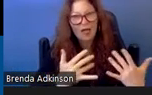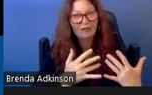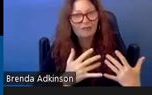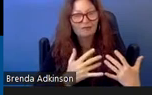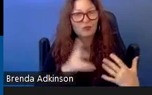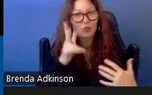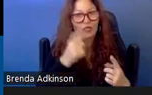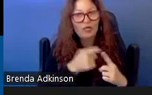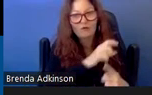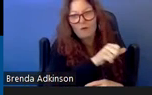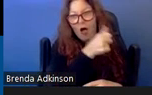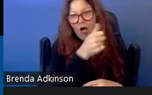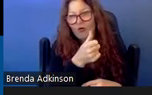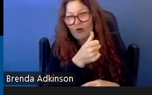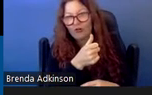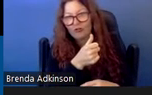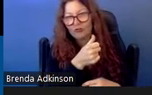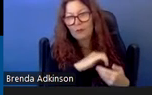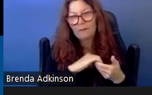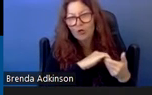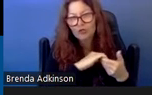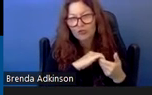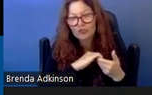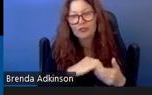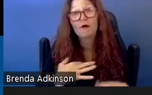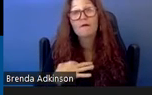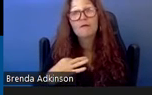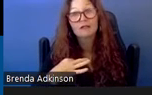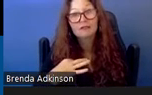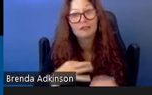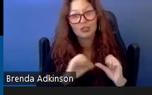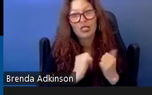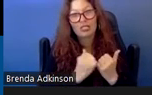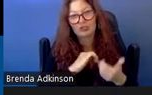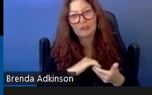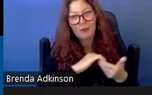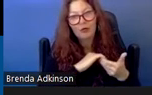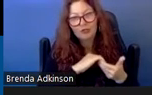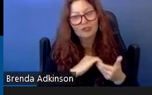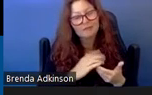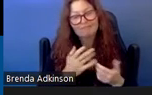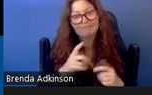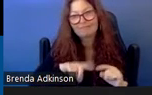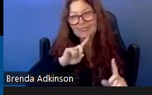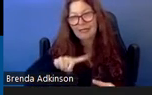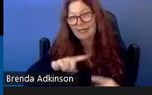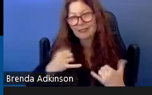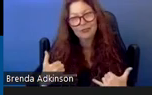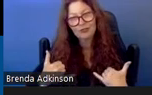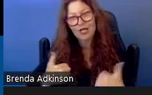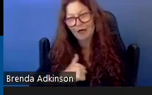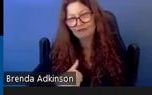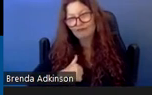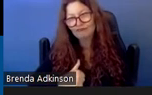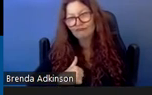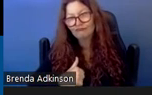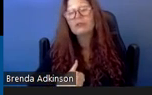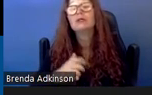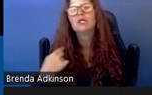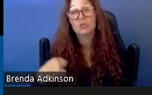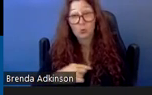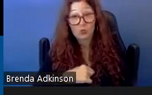that one. Yep, absolutely. We will take that to note and get back to the individual and also put